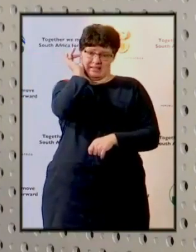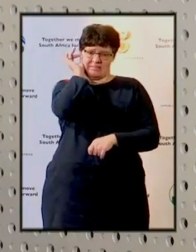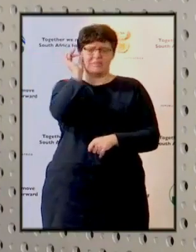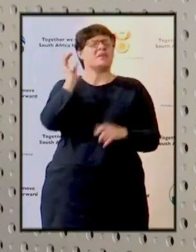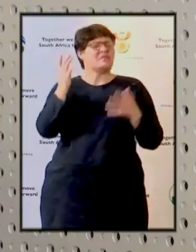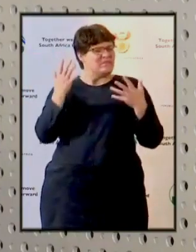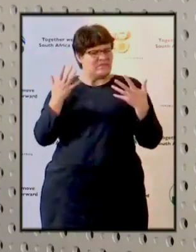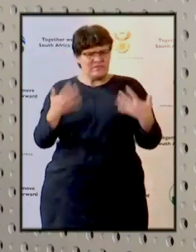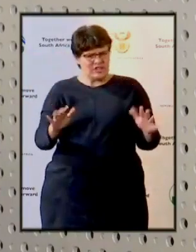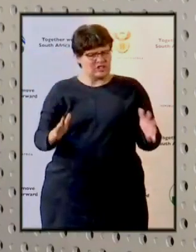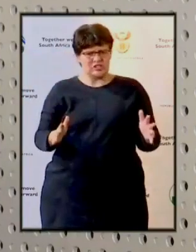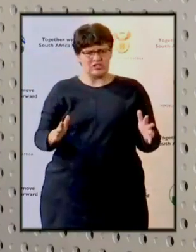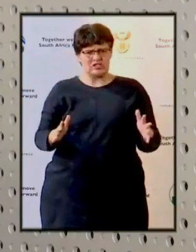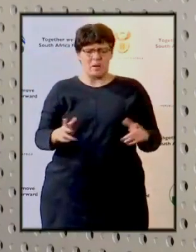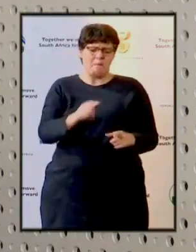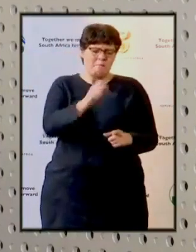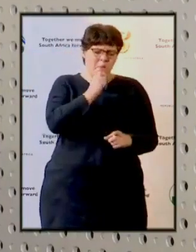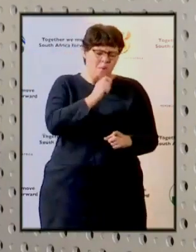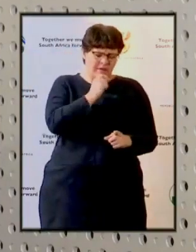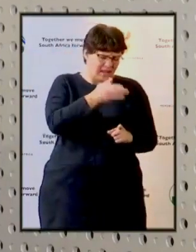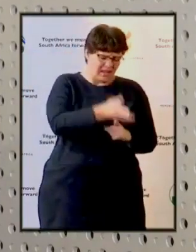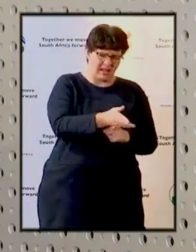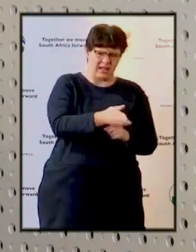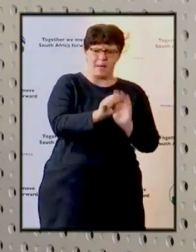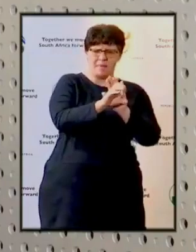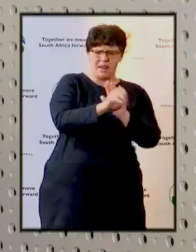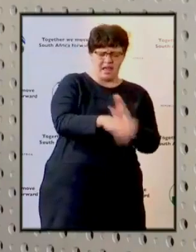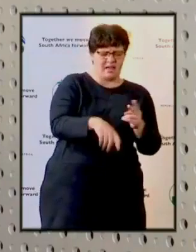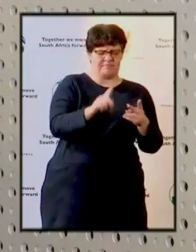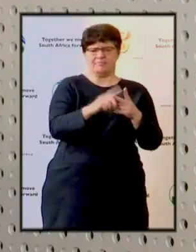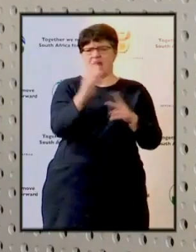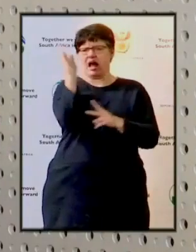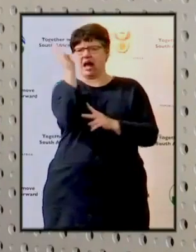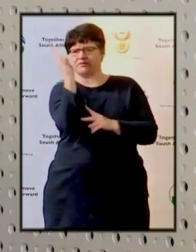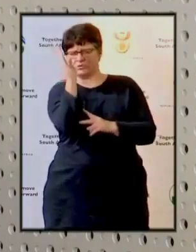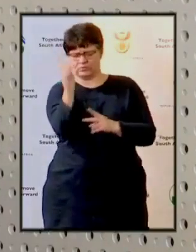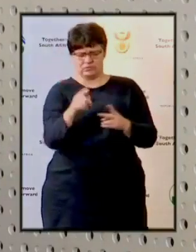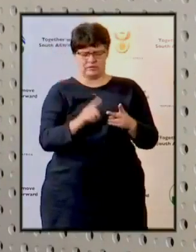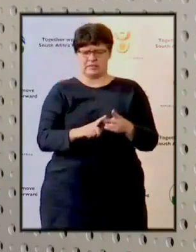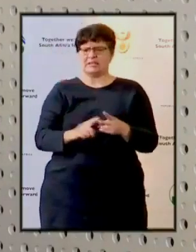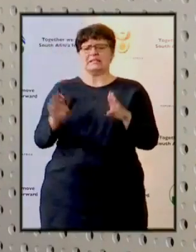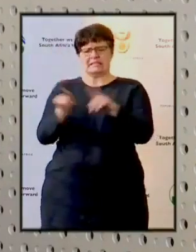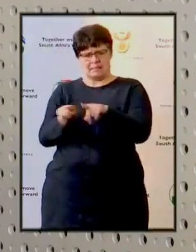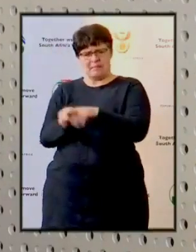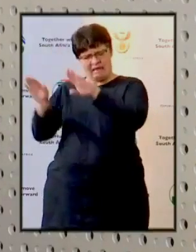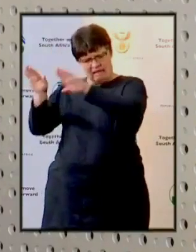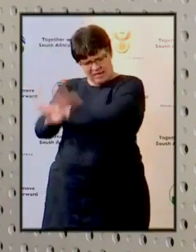briefings, by the way, in the mornings, in the afternoons, even in the